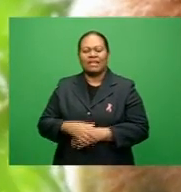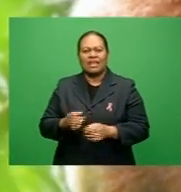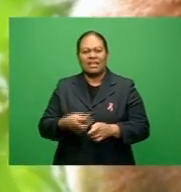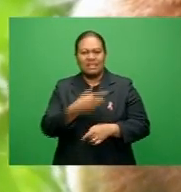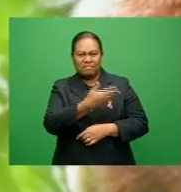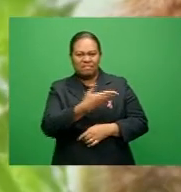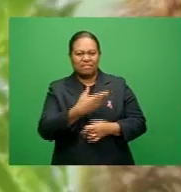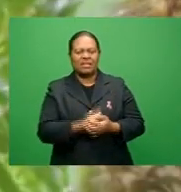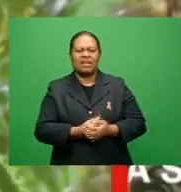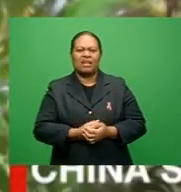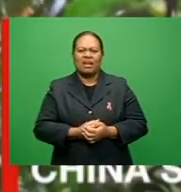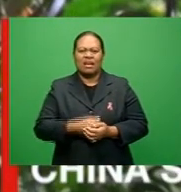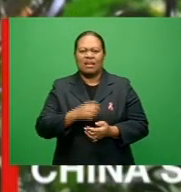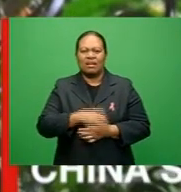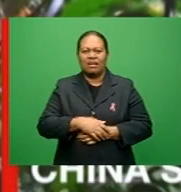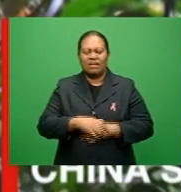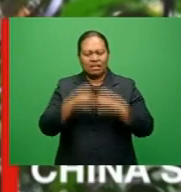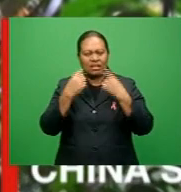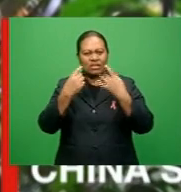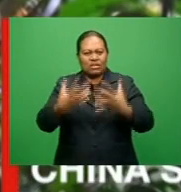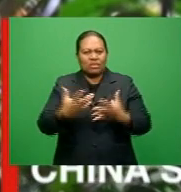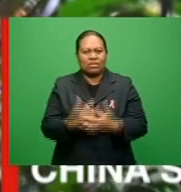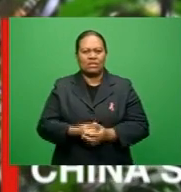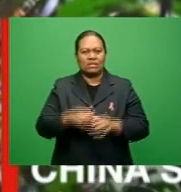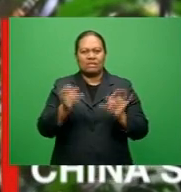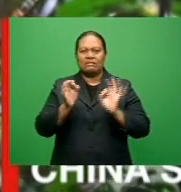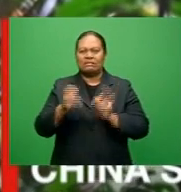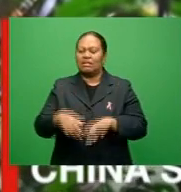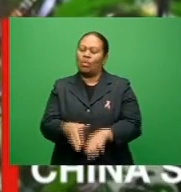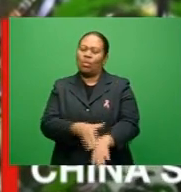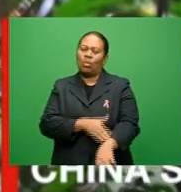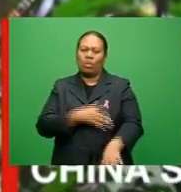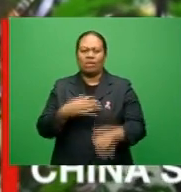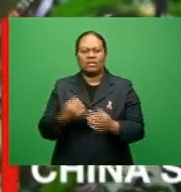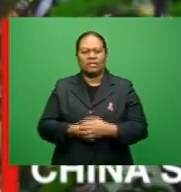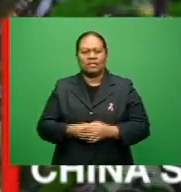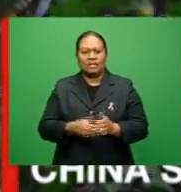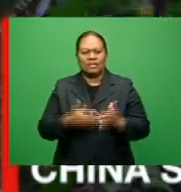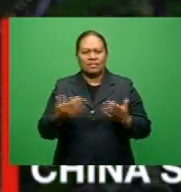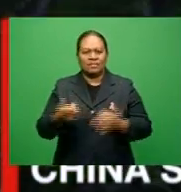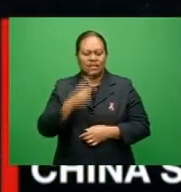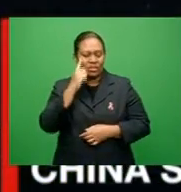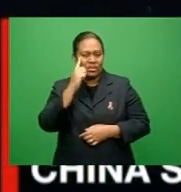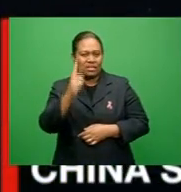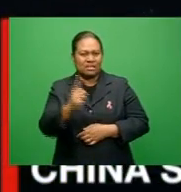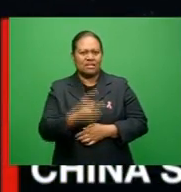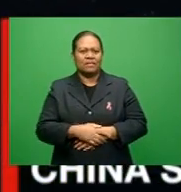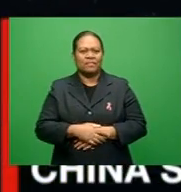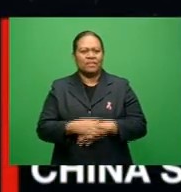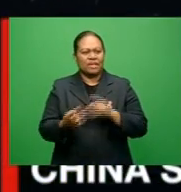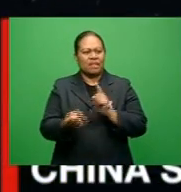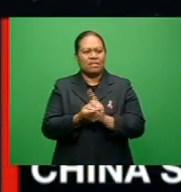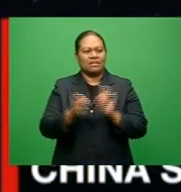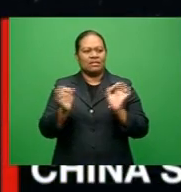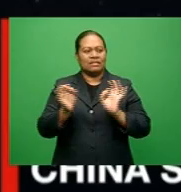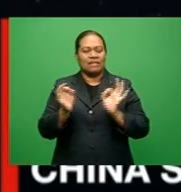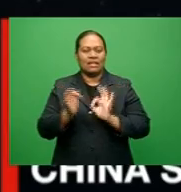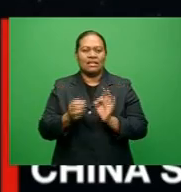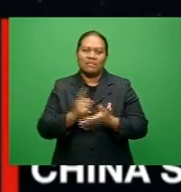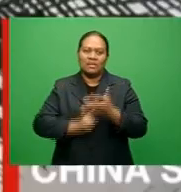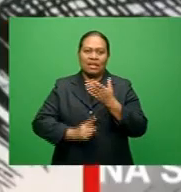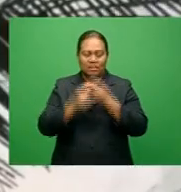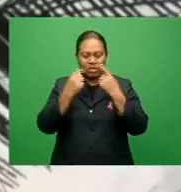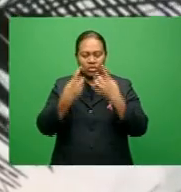on the brink of extinction. There are just 30 left in the wild, on a single island in the South China Sea, meaning it's the rarest mammal on the